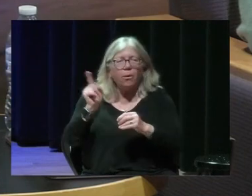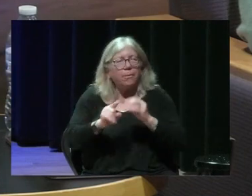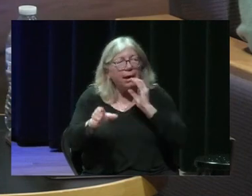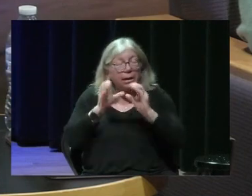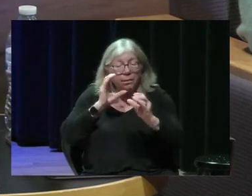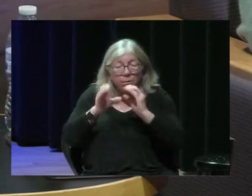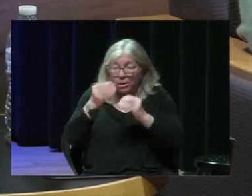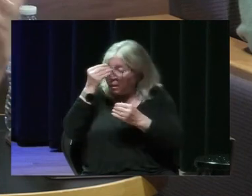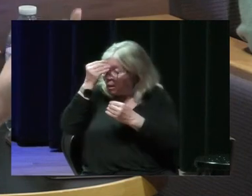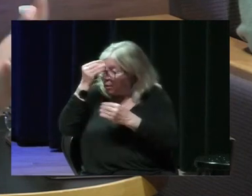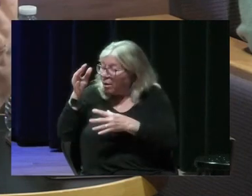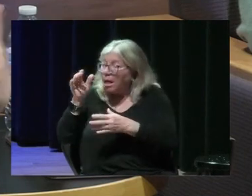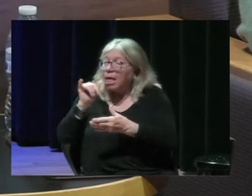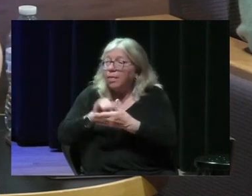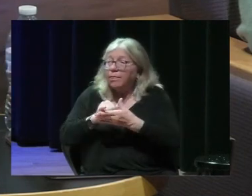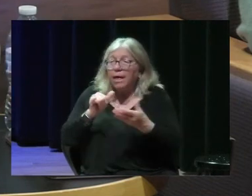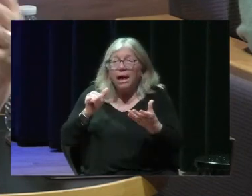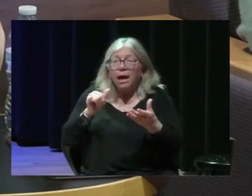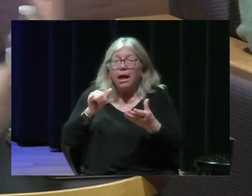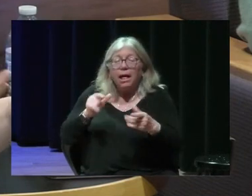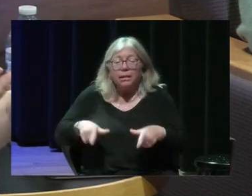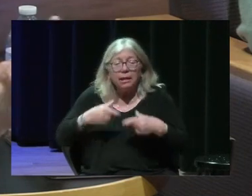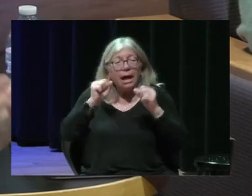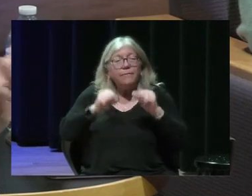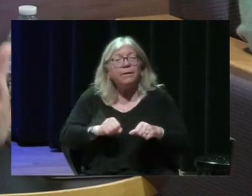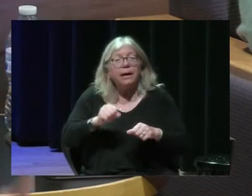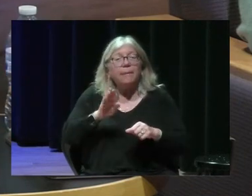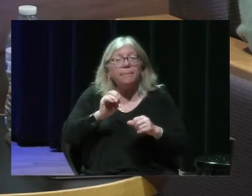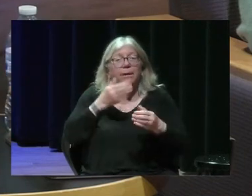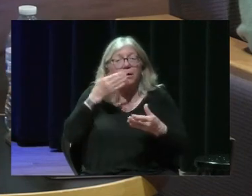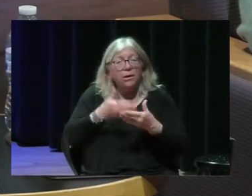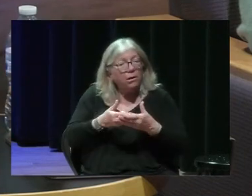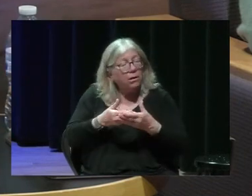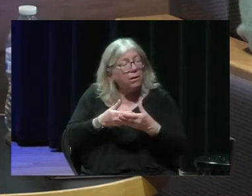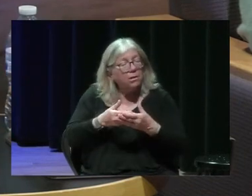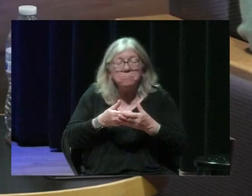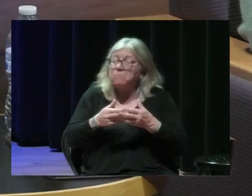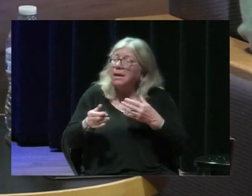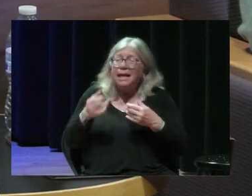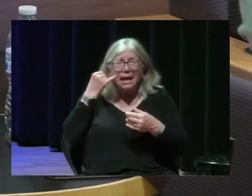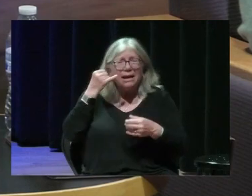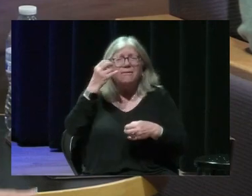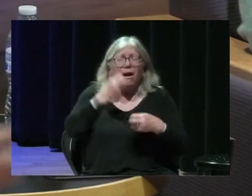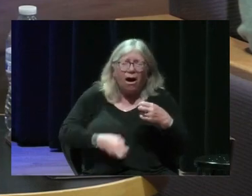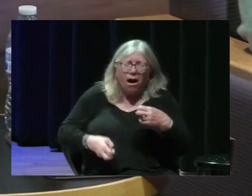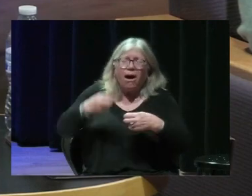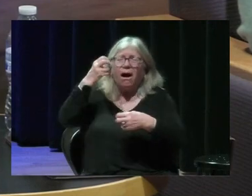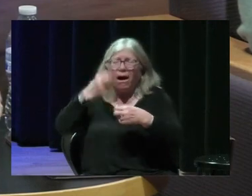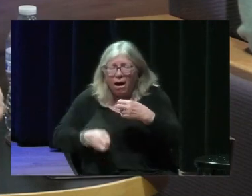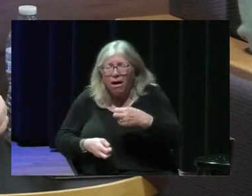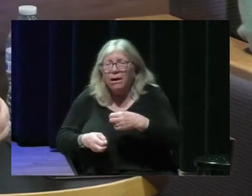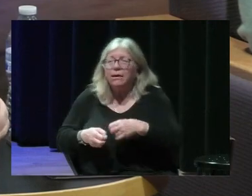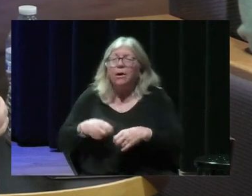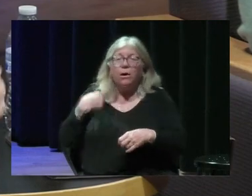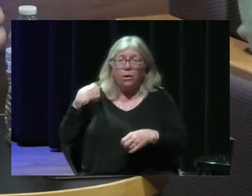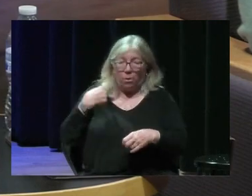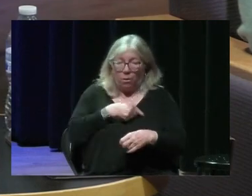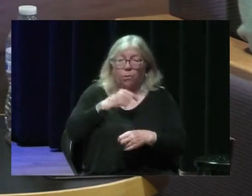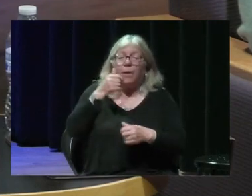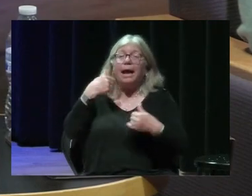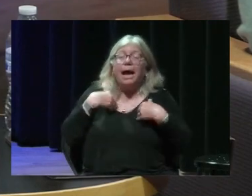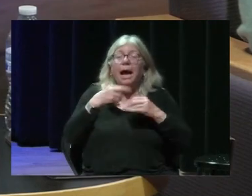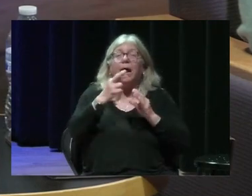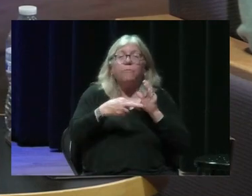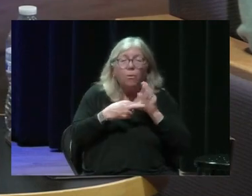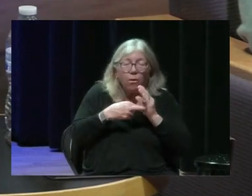communicating that life can be good even in the midst of a lot of hard things, and that we each have a role to play, but not